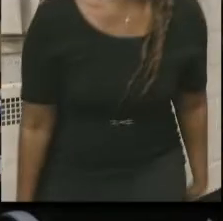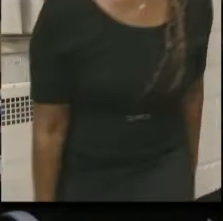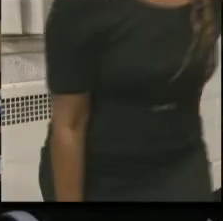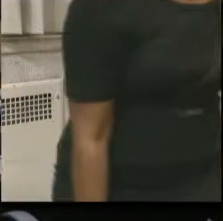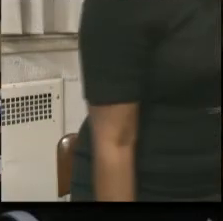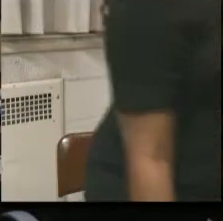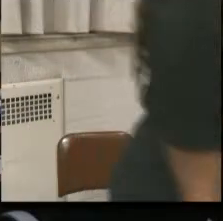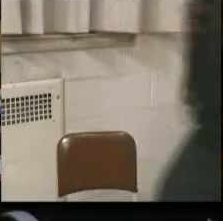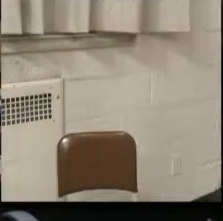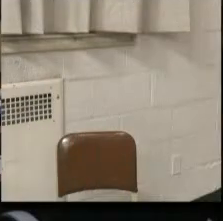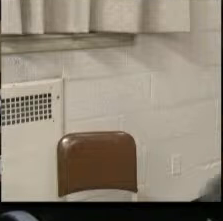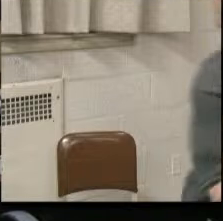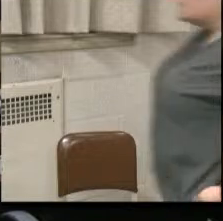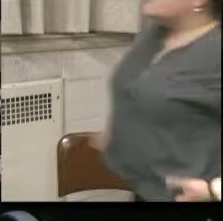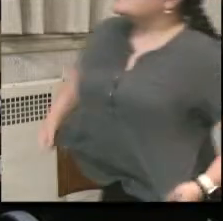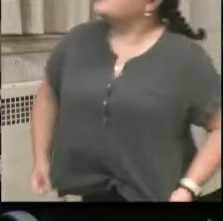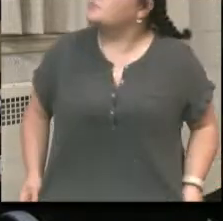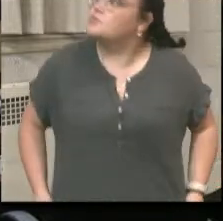Yes.